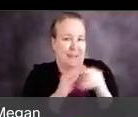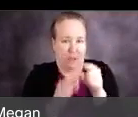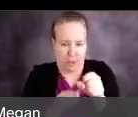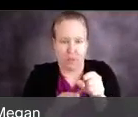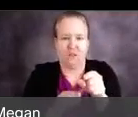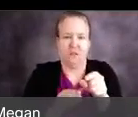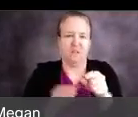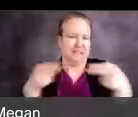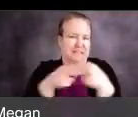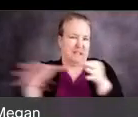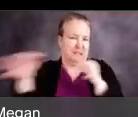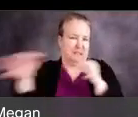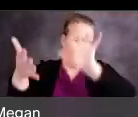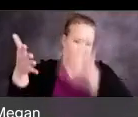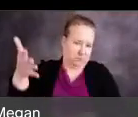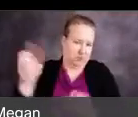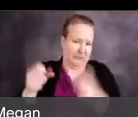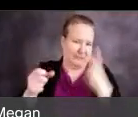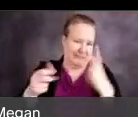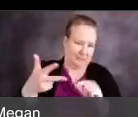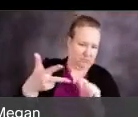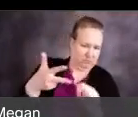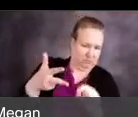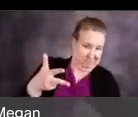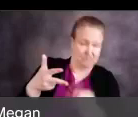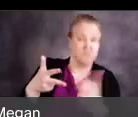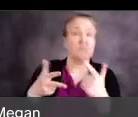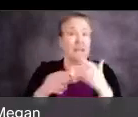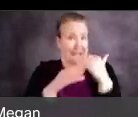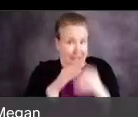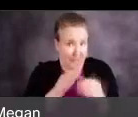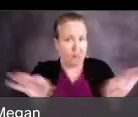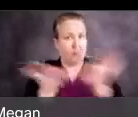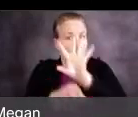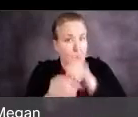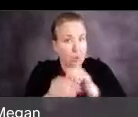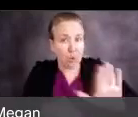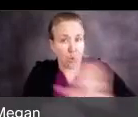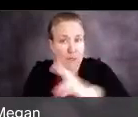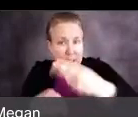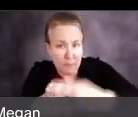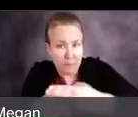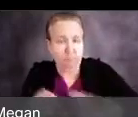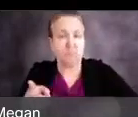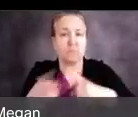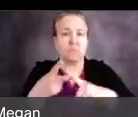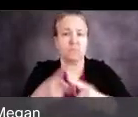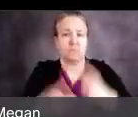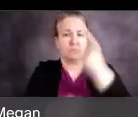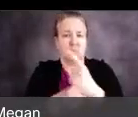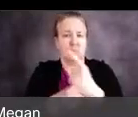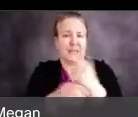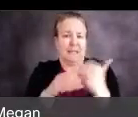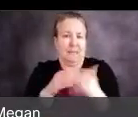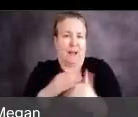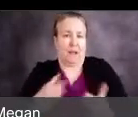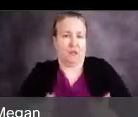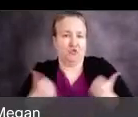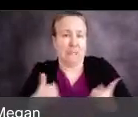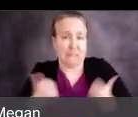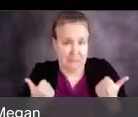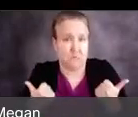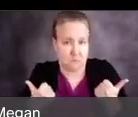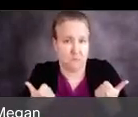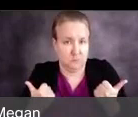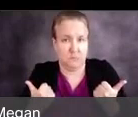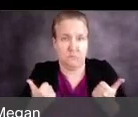information there on the slide before you. In that email, make sure to include your name and your correct email address. If